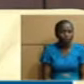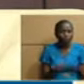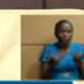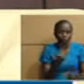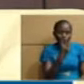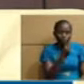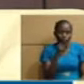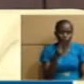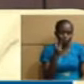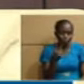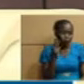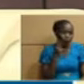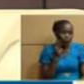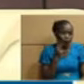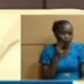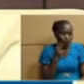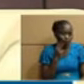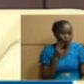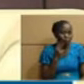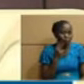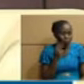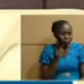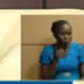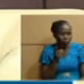about 2.2 million. That's the enrollment for NSSF.